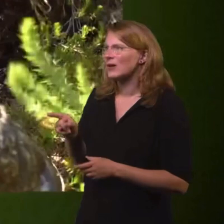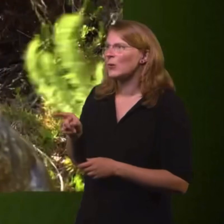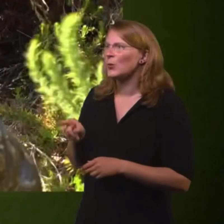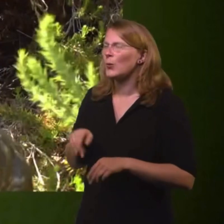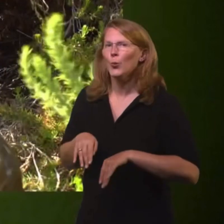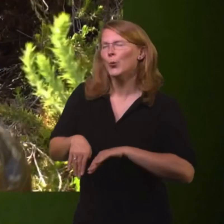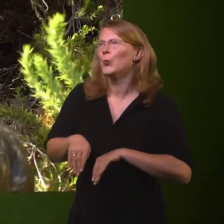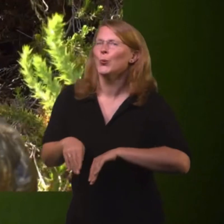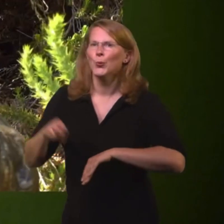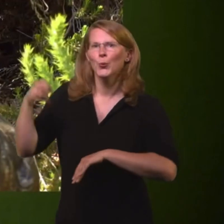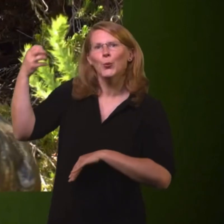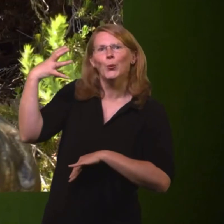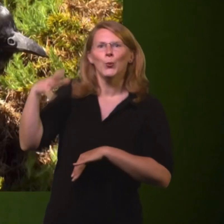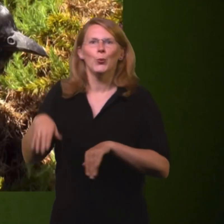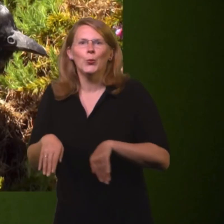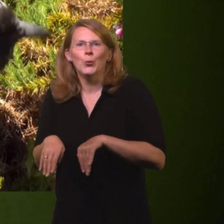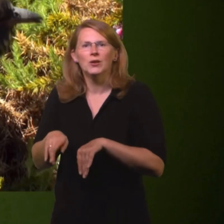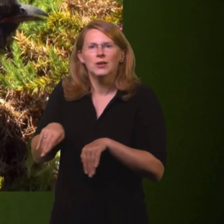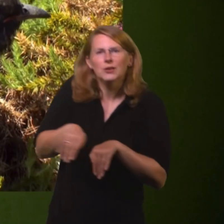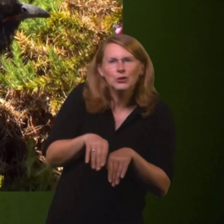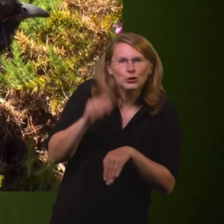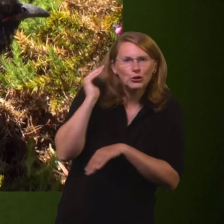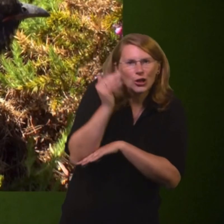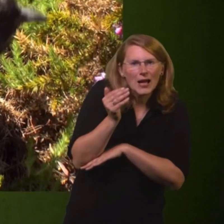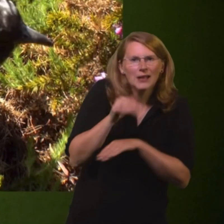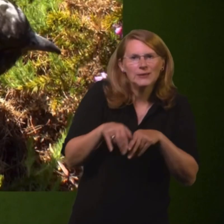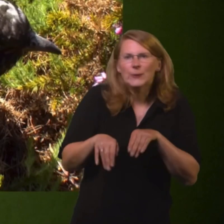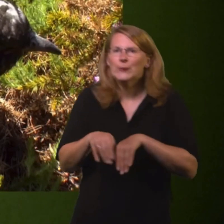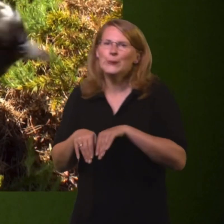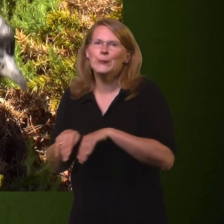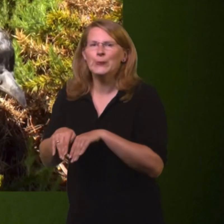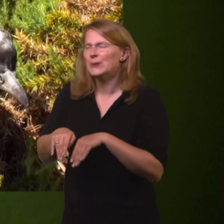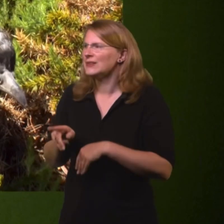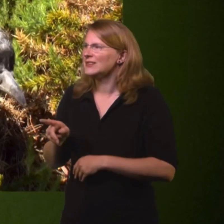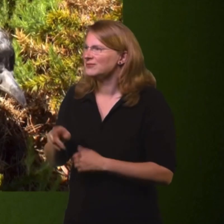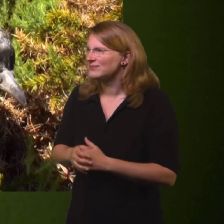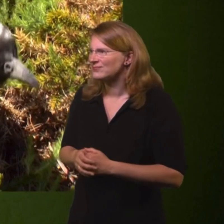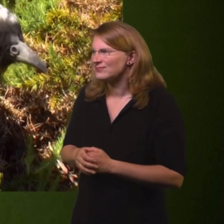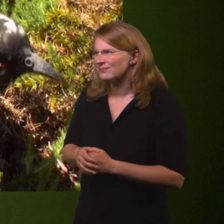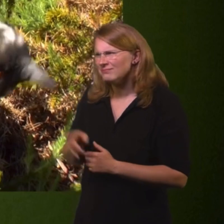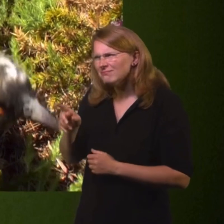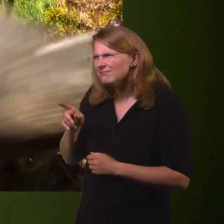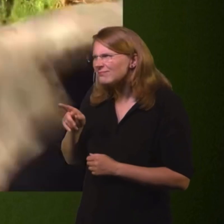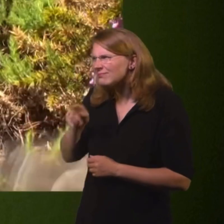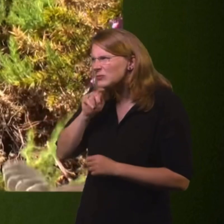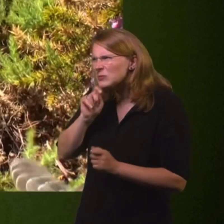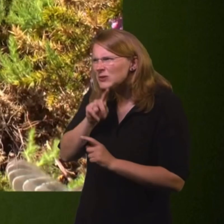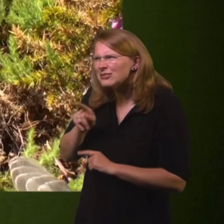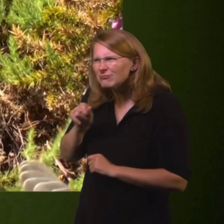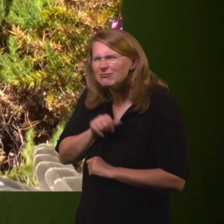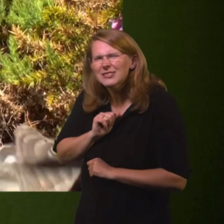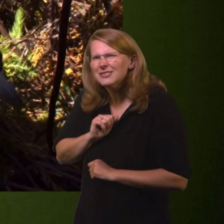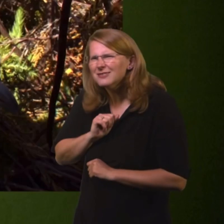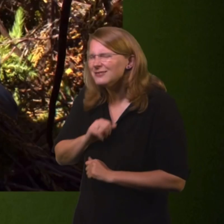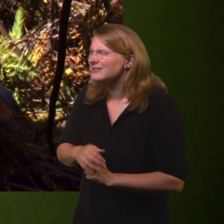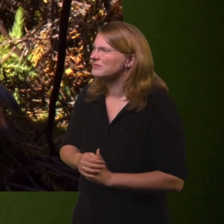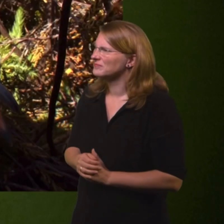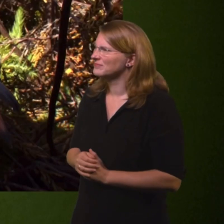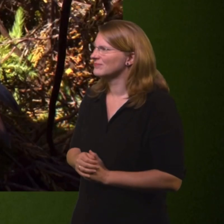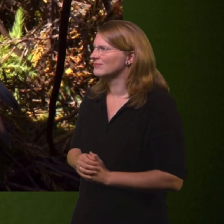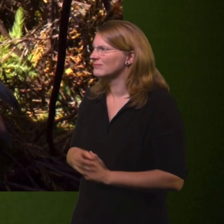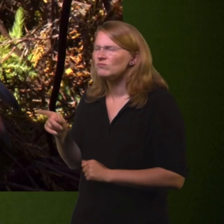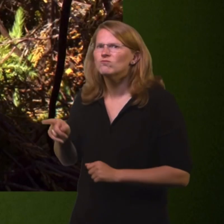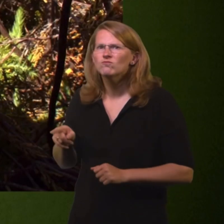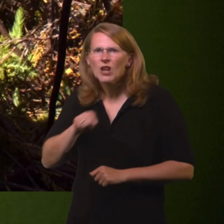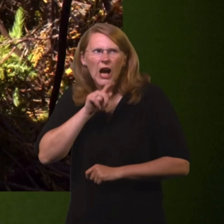bit of shade as it's become impatient, waiting for those pipits to come back. Oh, look at it. It's a weird-looking bird,